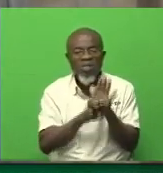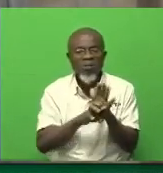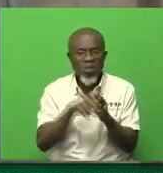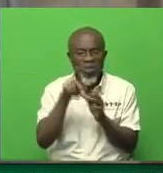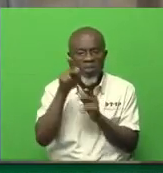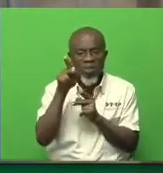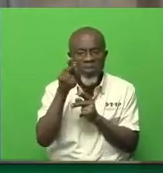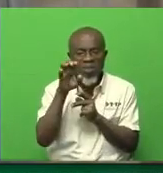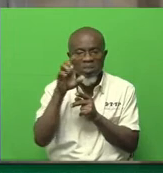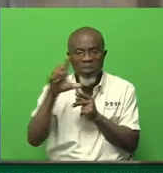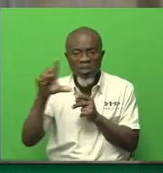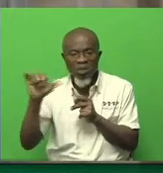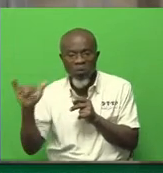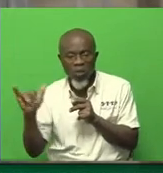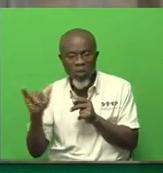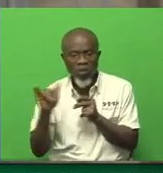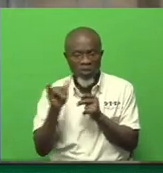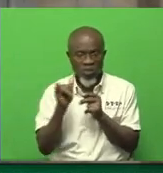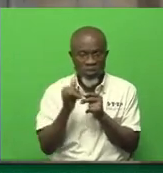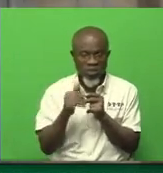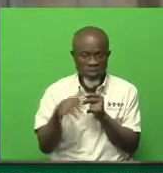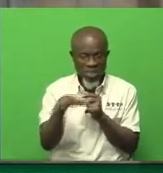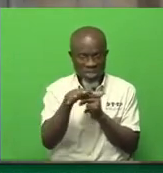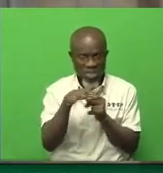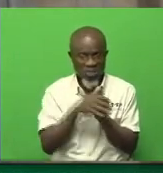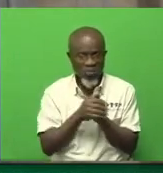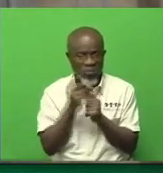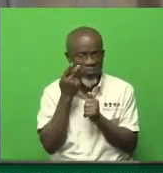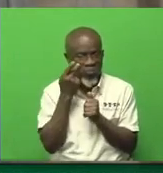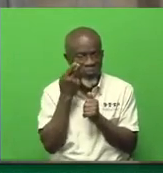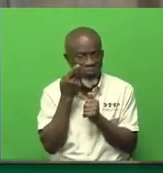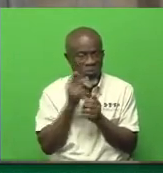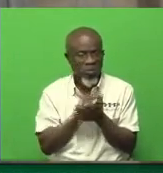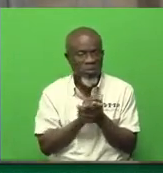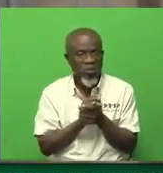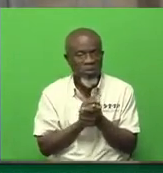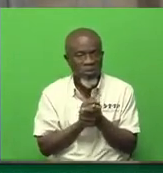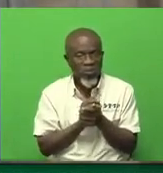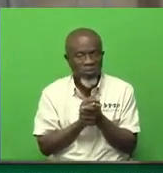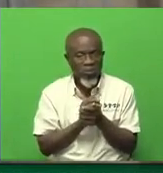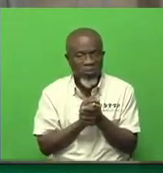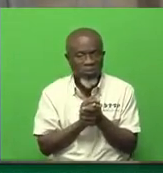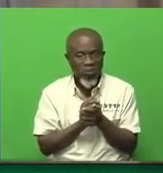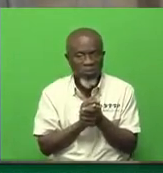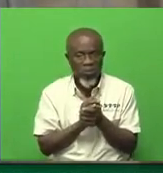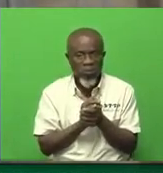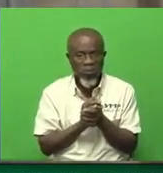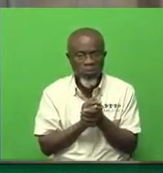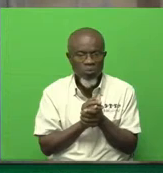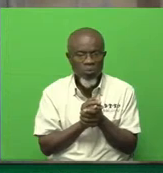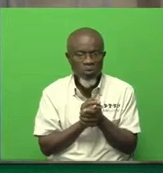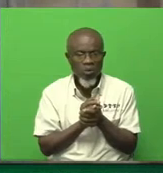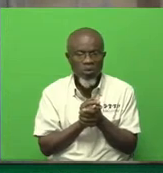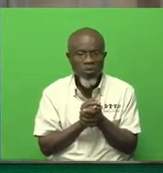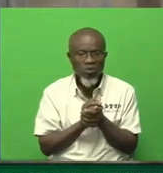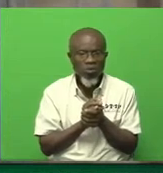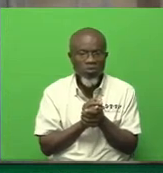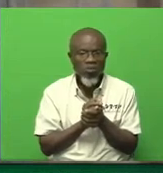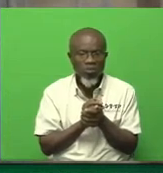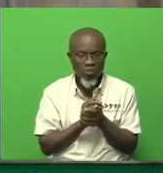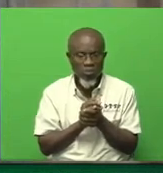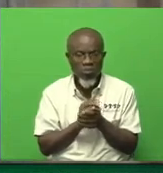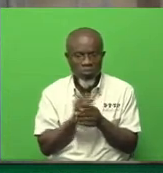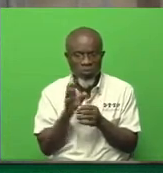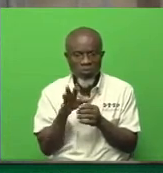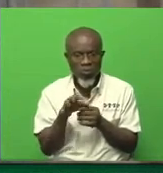Community with law-abiding citizens Deputy speaker during this administration's tenure Kelly Village has become the scene of some